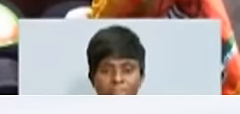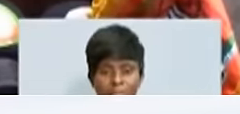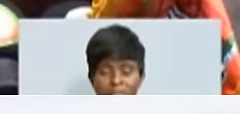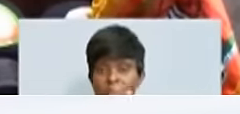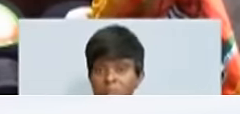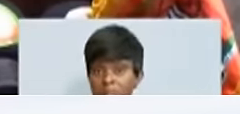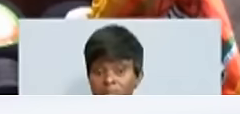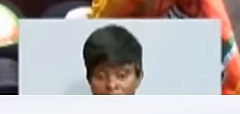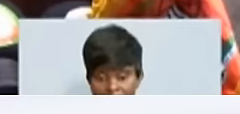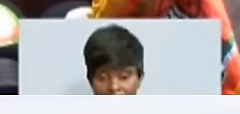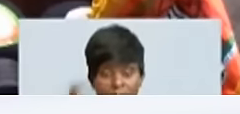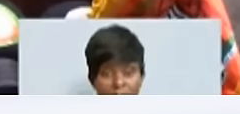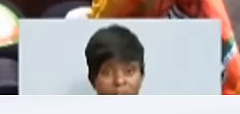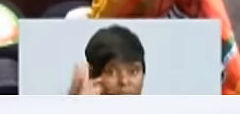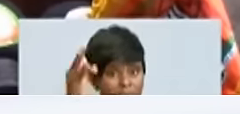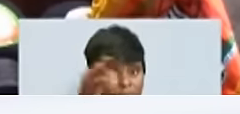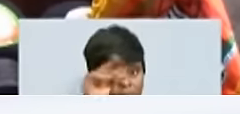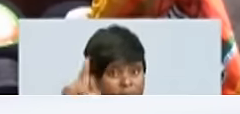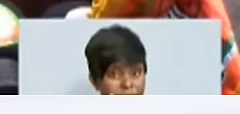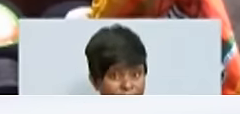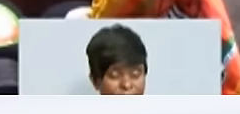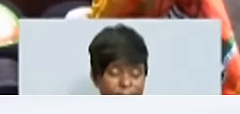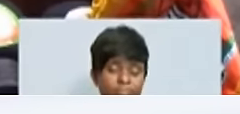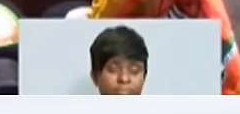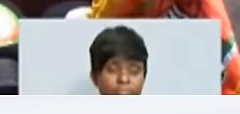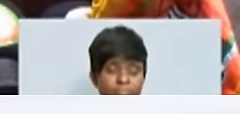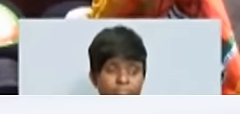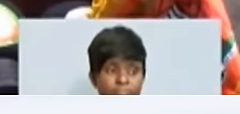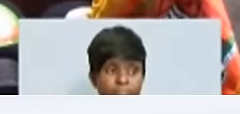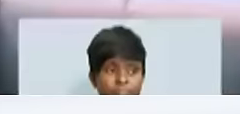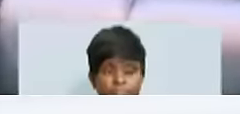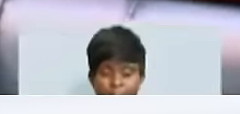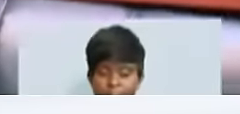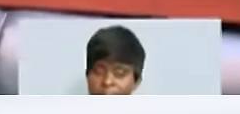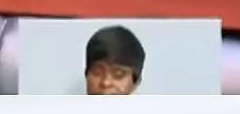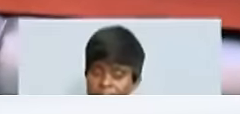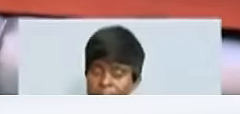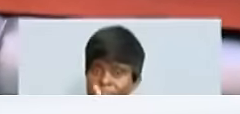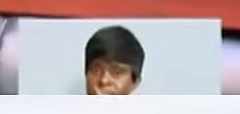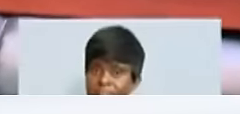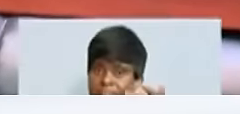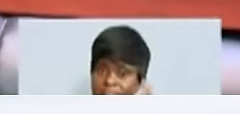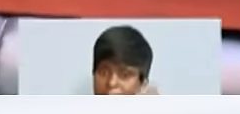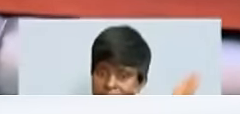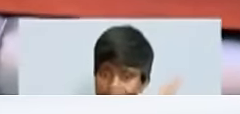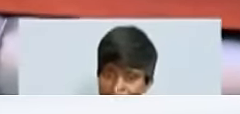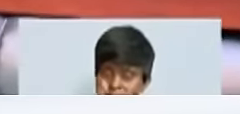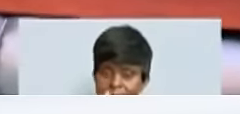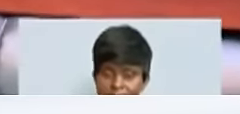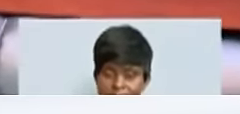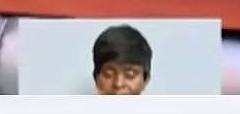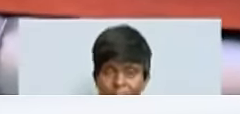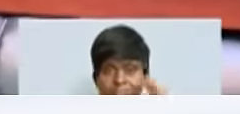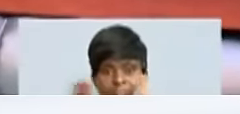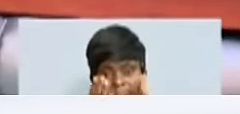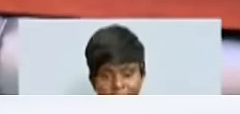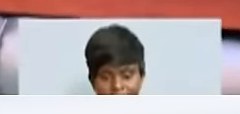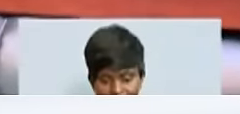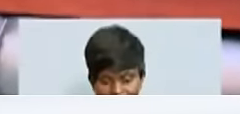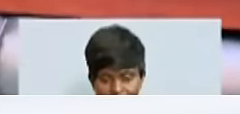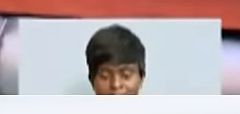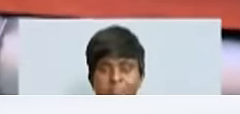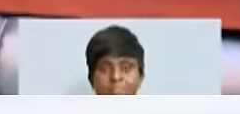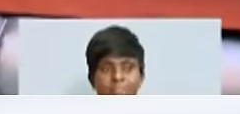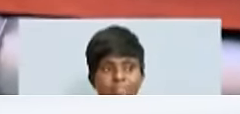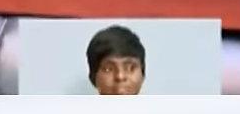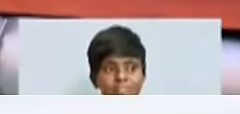ourselves and our future generations. With these adverse climatic conditions being faced, we call on all